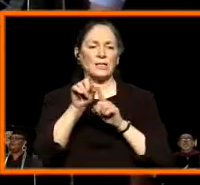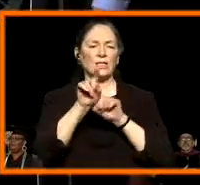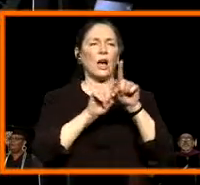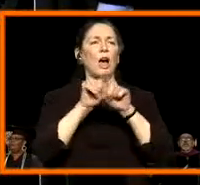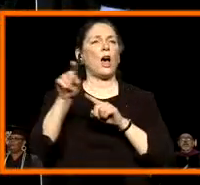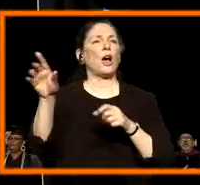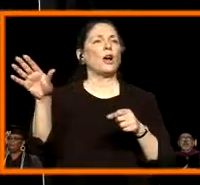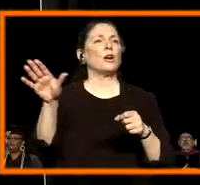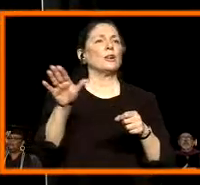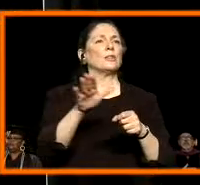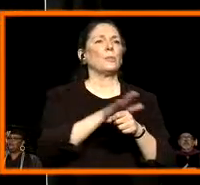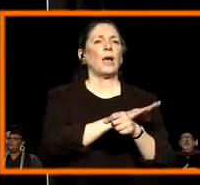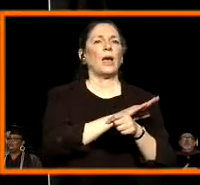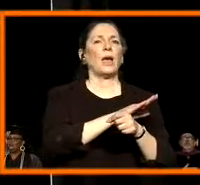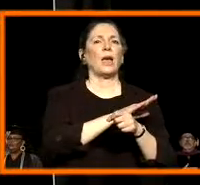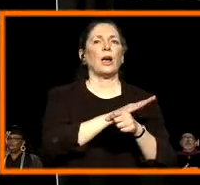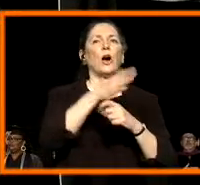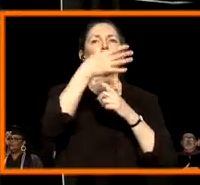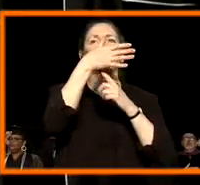that